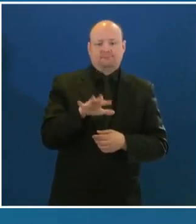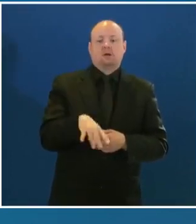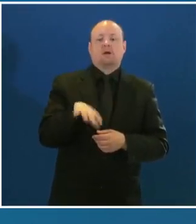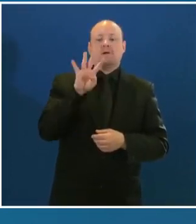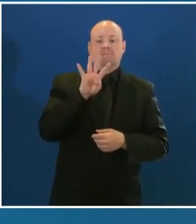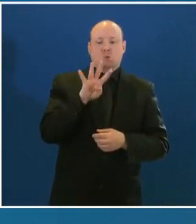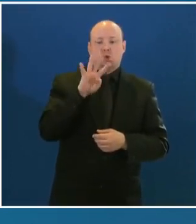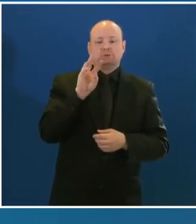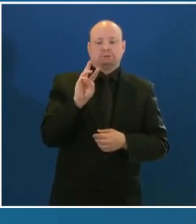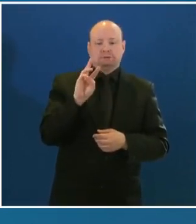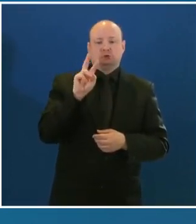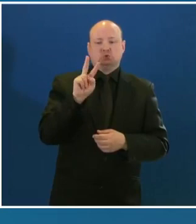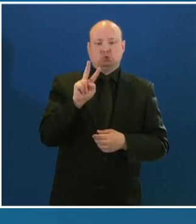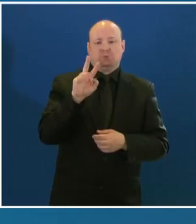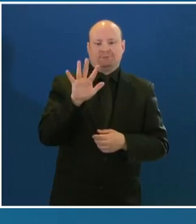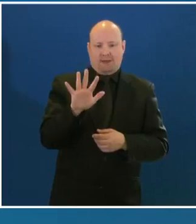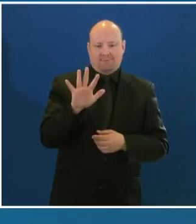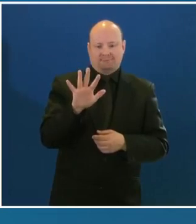888-225-4625.